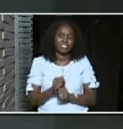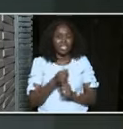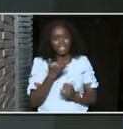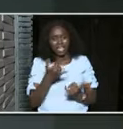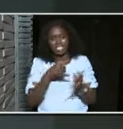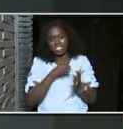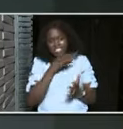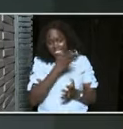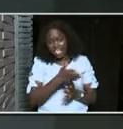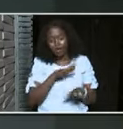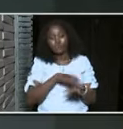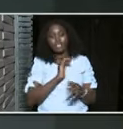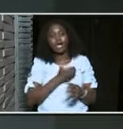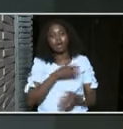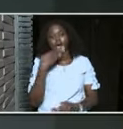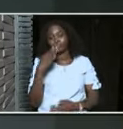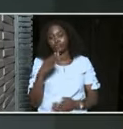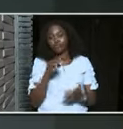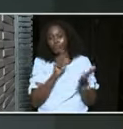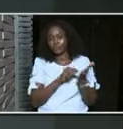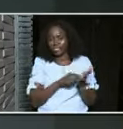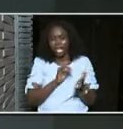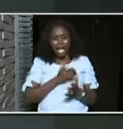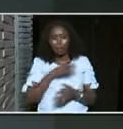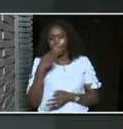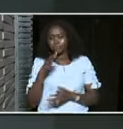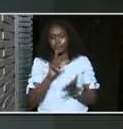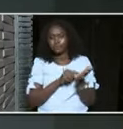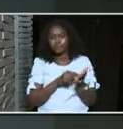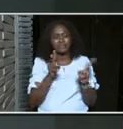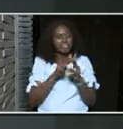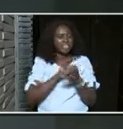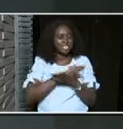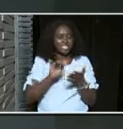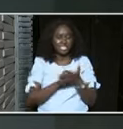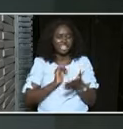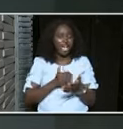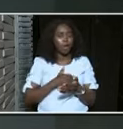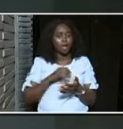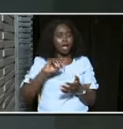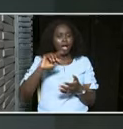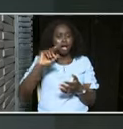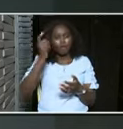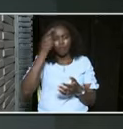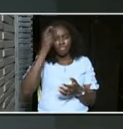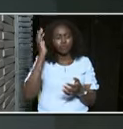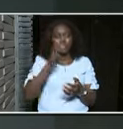our blueprint was very clear that our government will not be in a hurry to build any